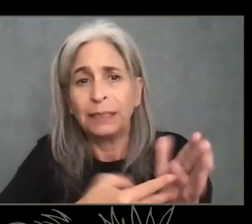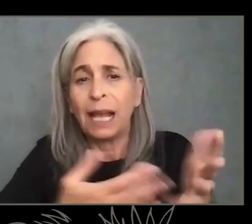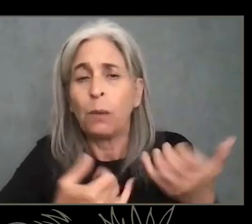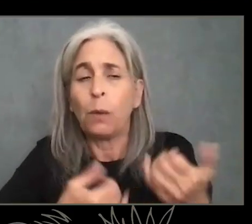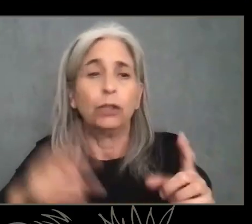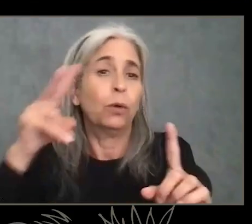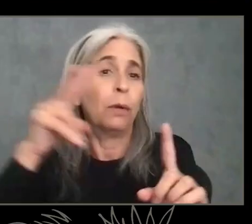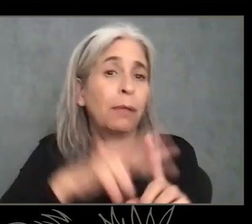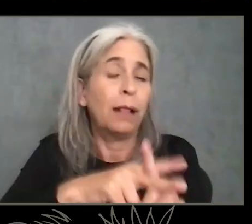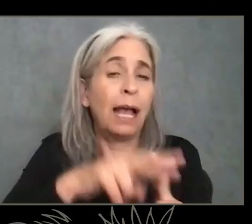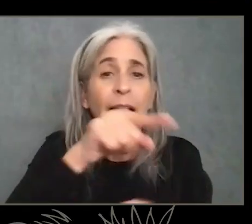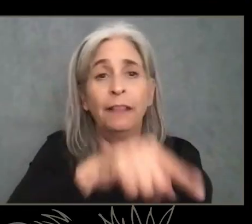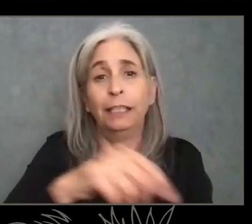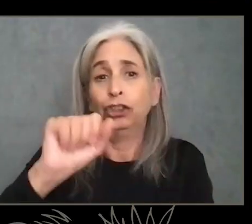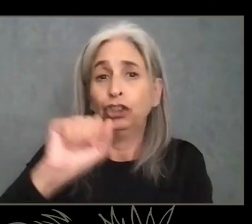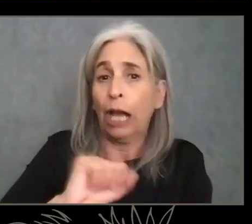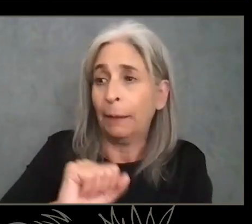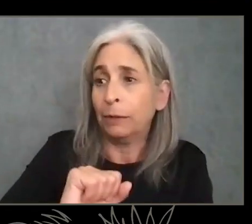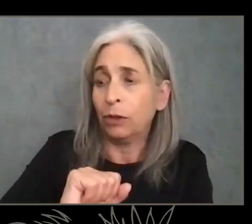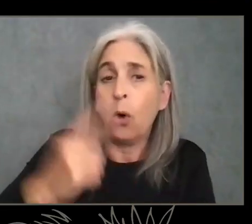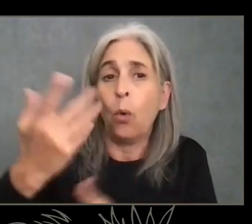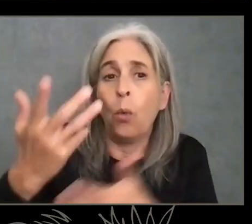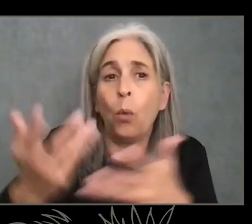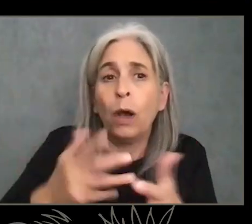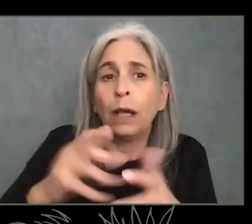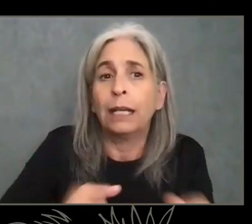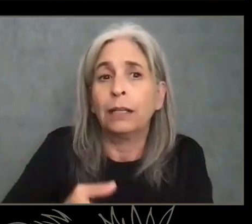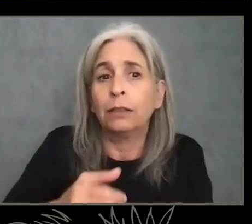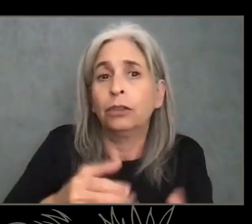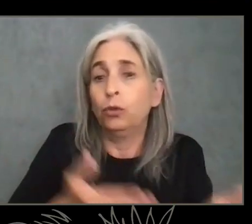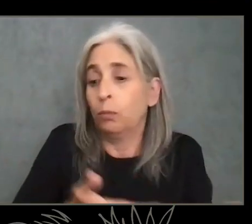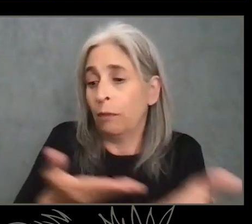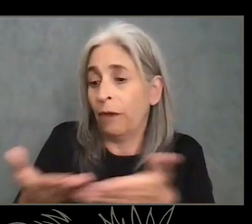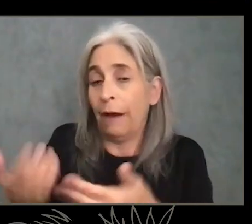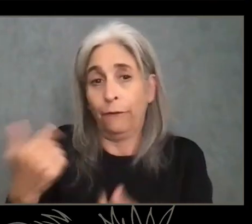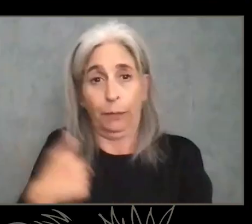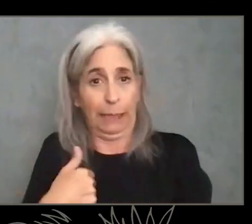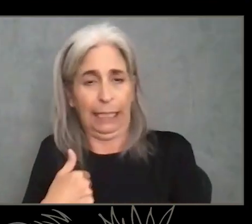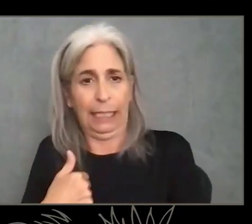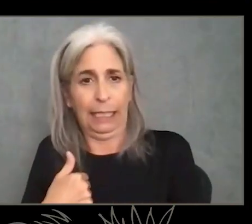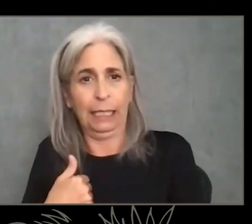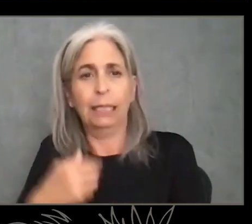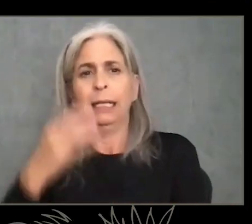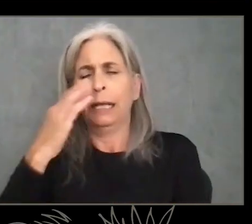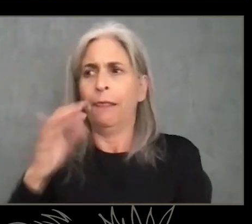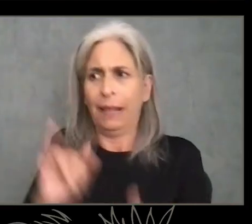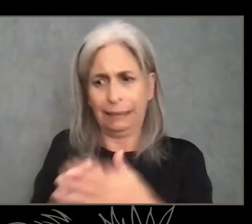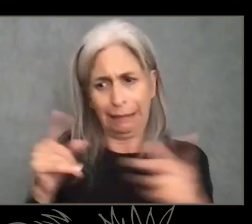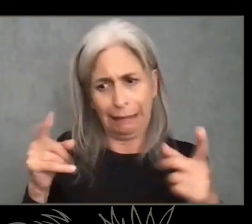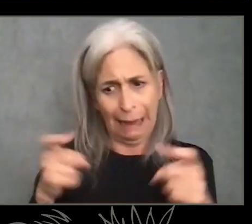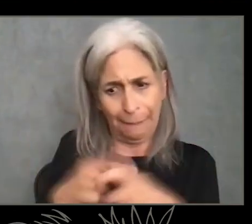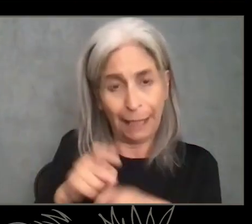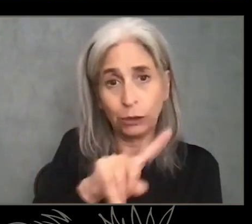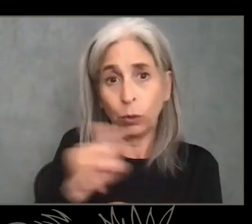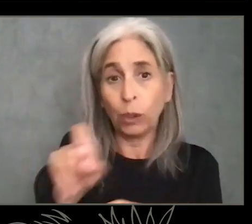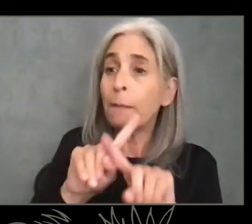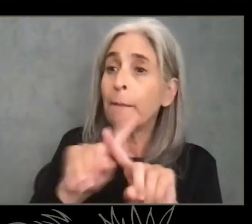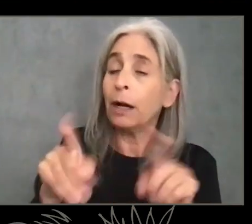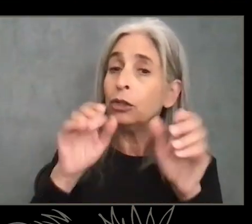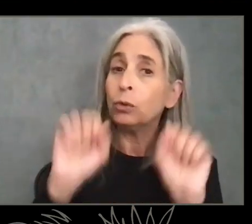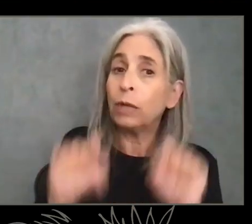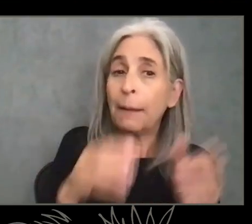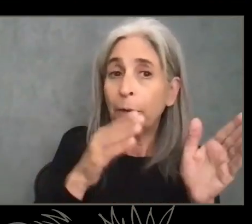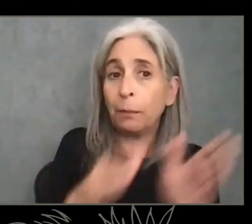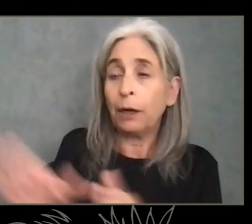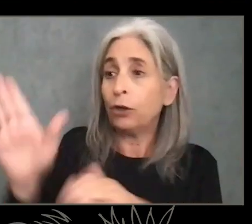to apply to this job. What courses can you provide me? So it's very different. It's a complex question, but you can prepare your